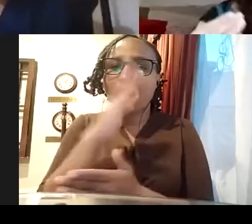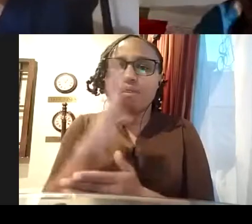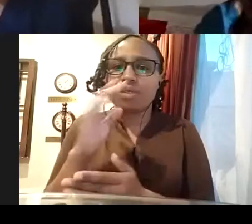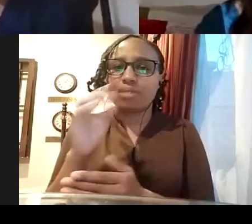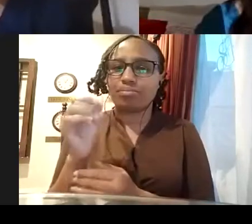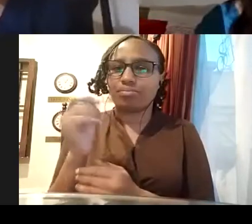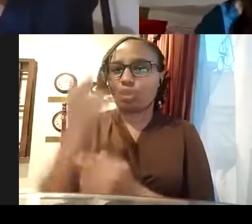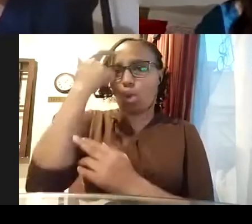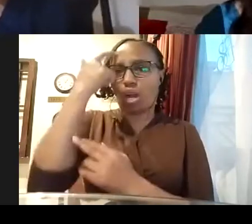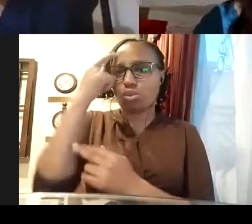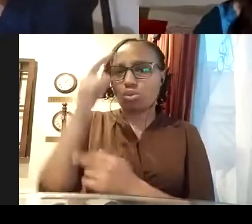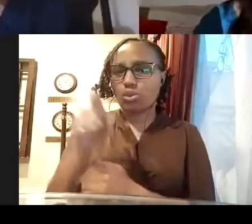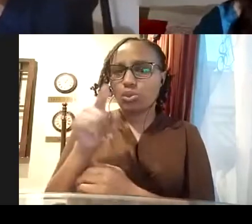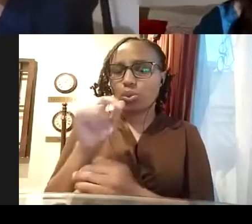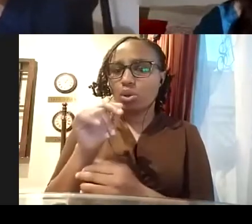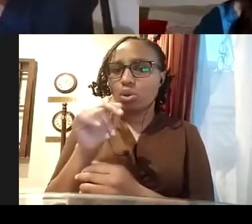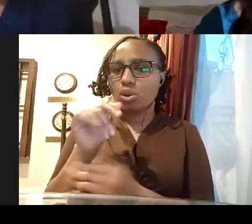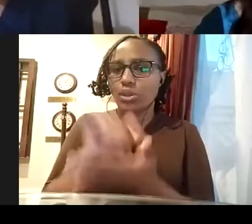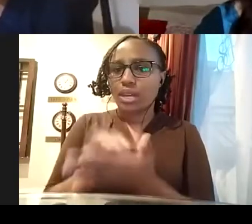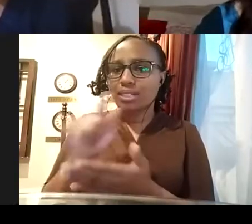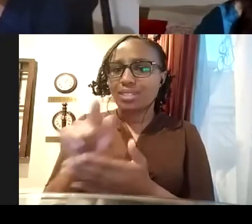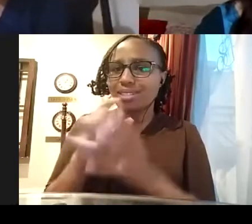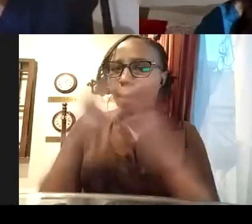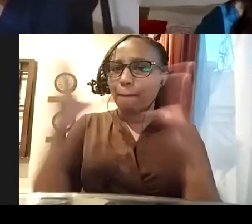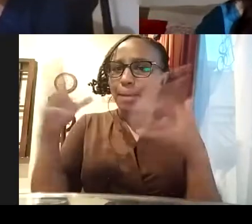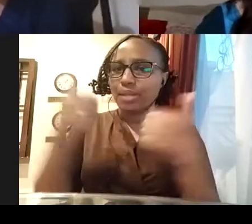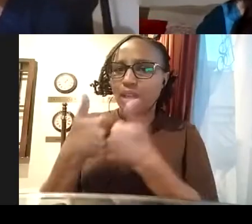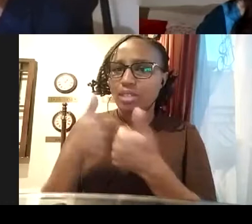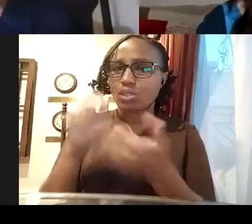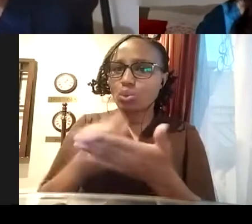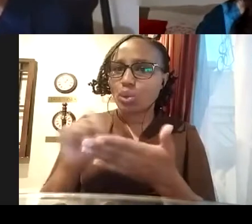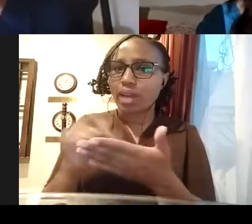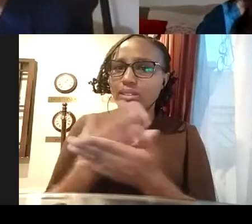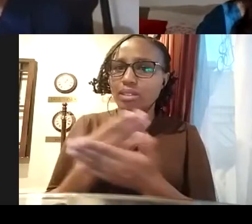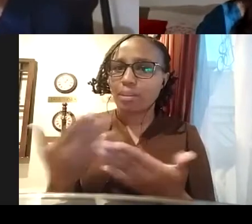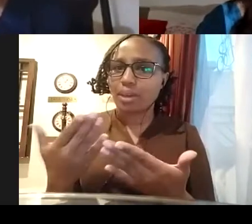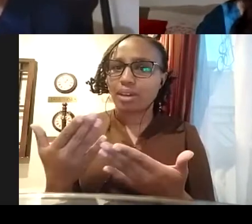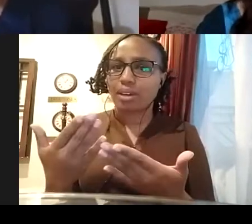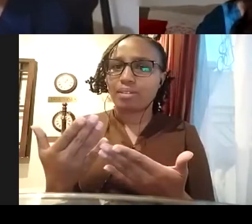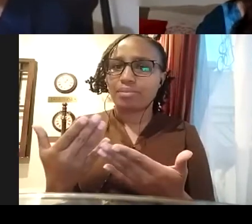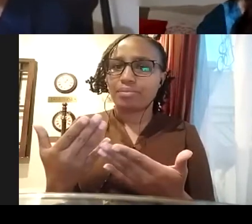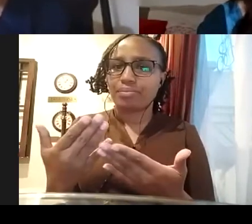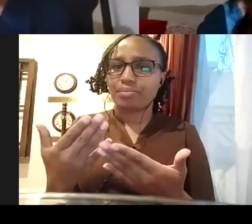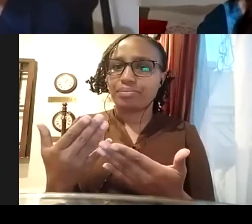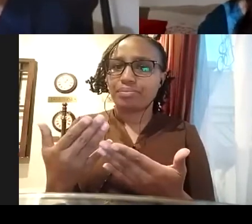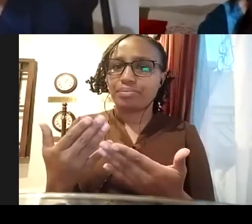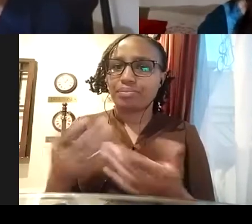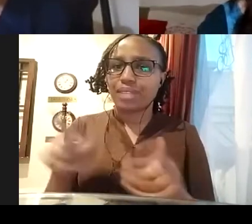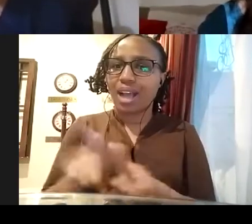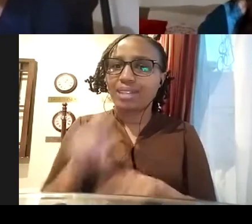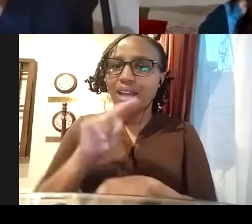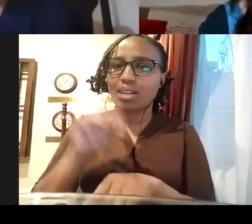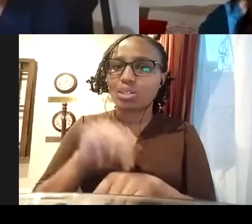Did you ever think this is a massive challenge to write something that is about a national event of